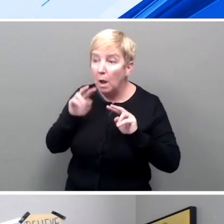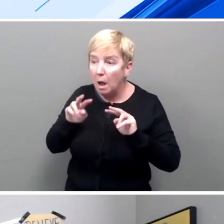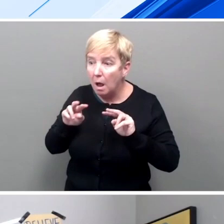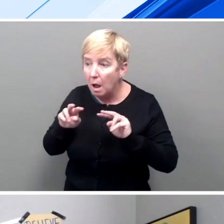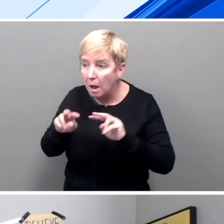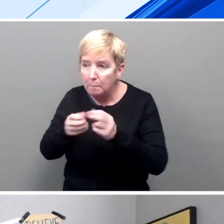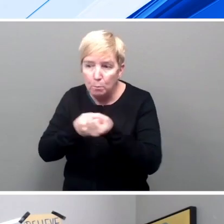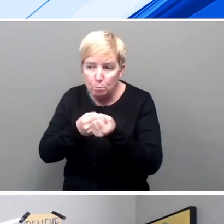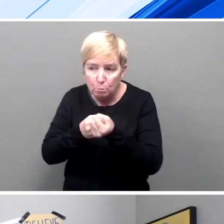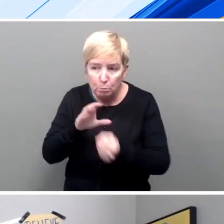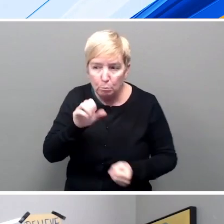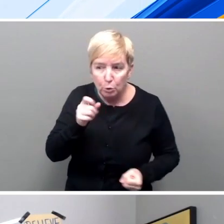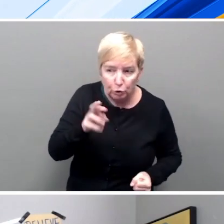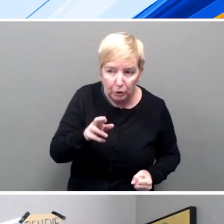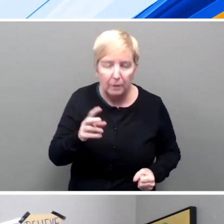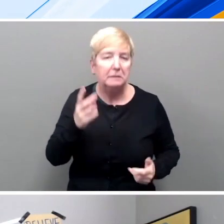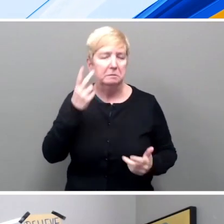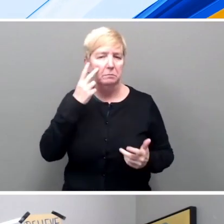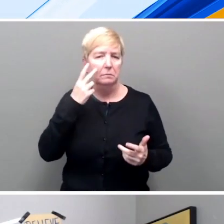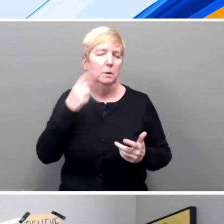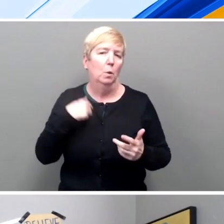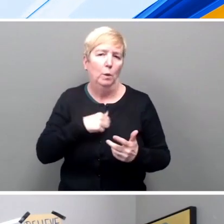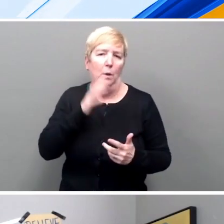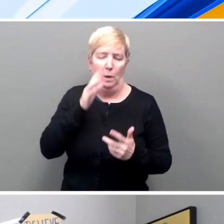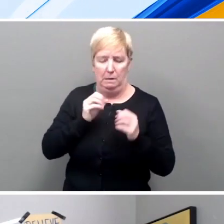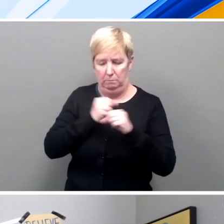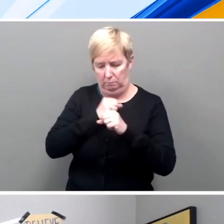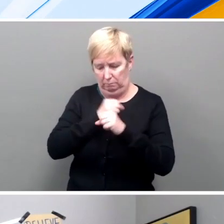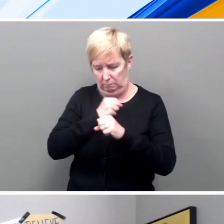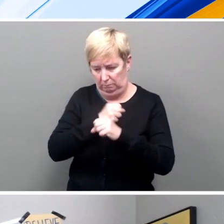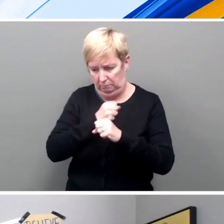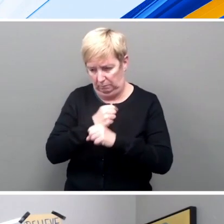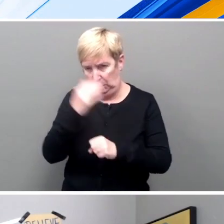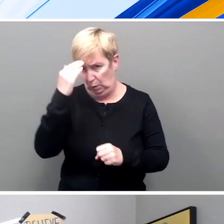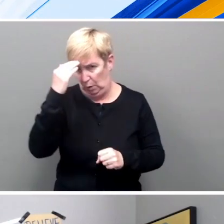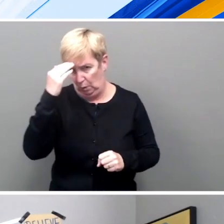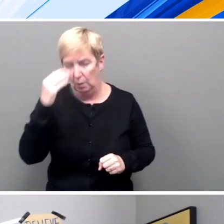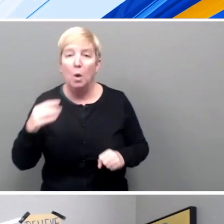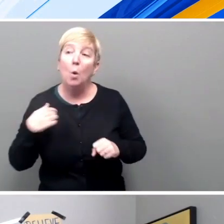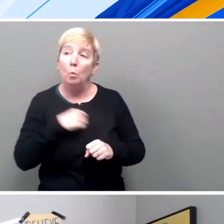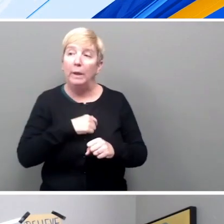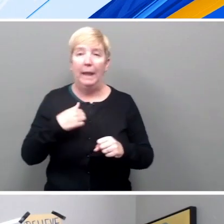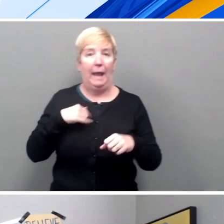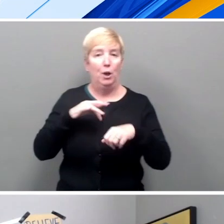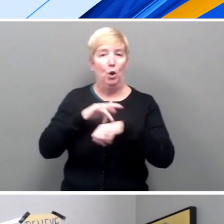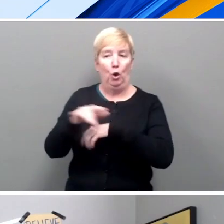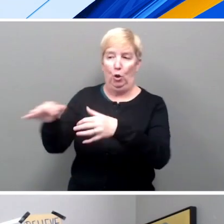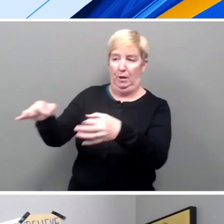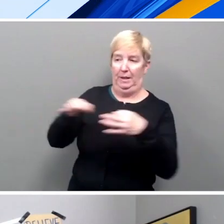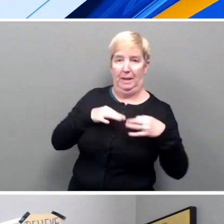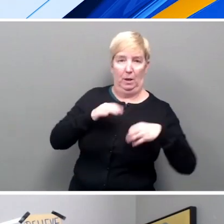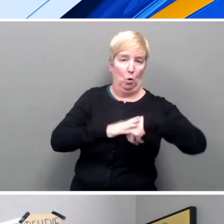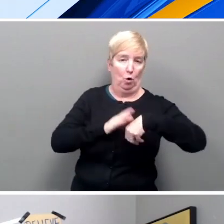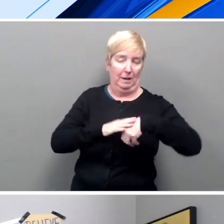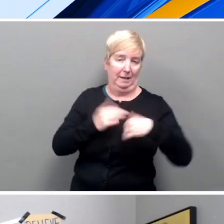vaccine booster breakthrough. And I think we had a pretty early warning this time when we started talking to the feds, but